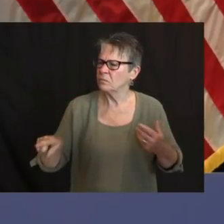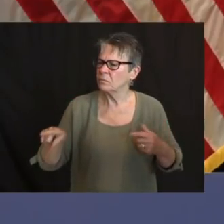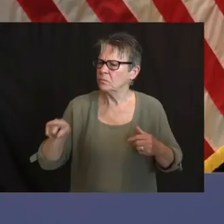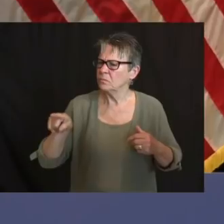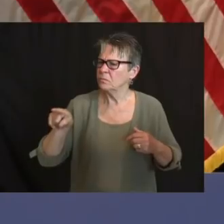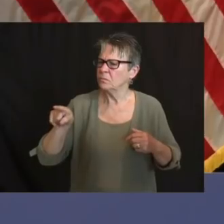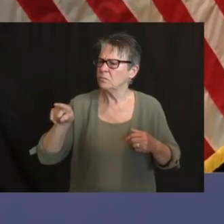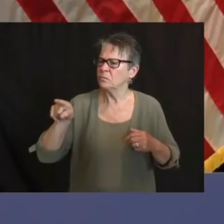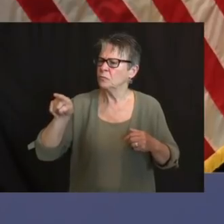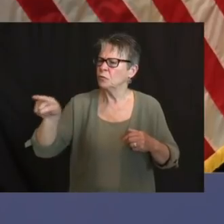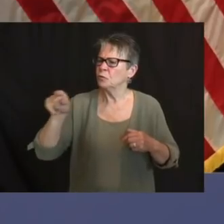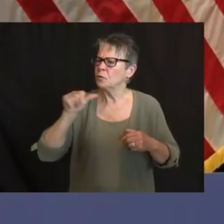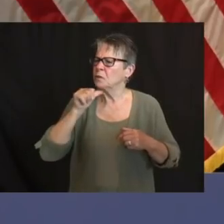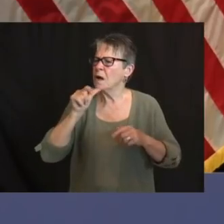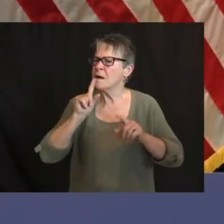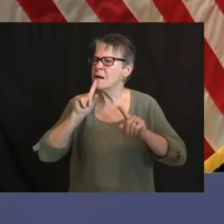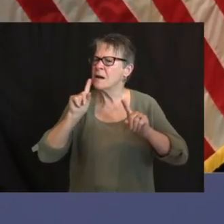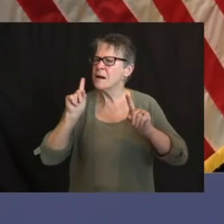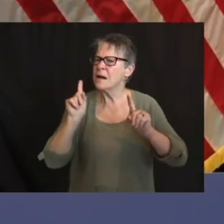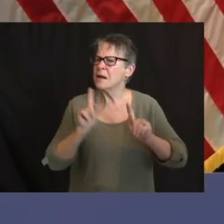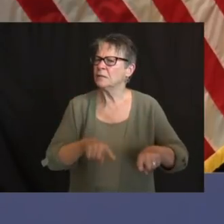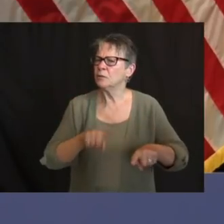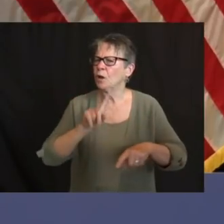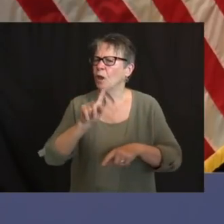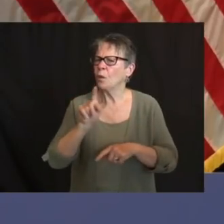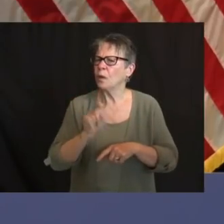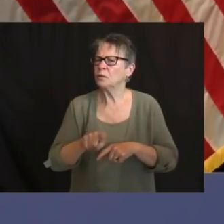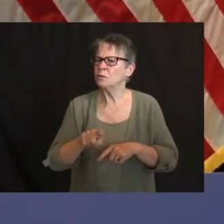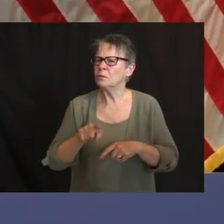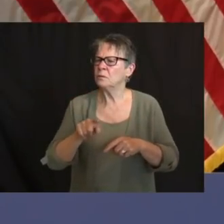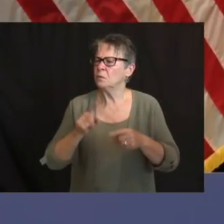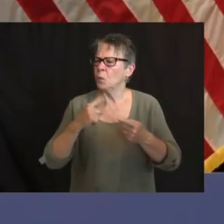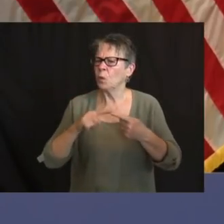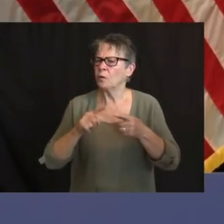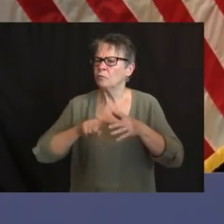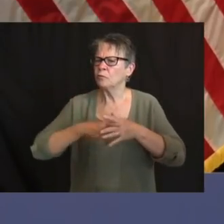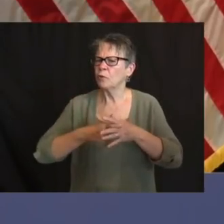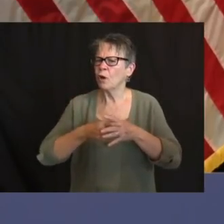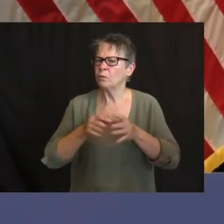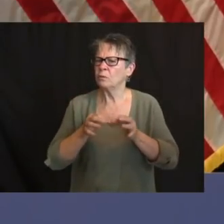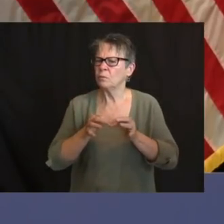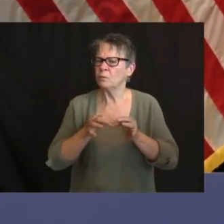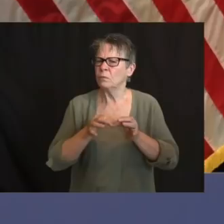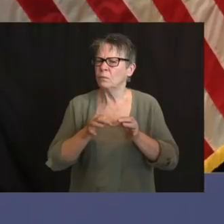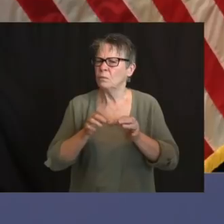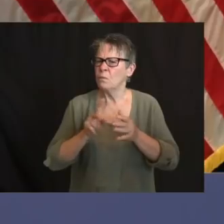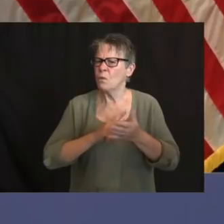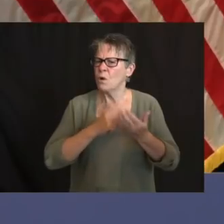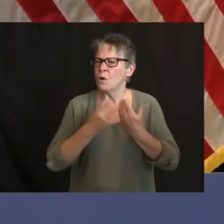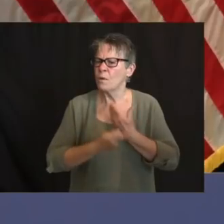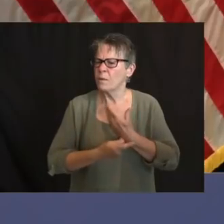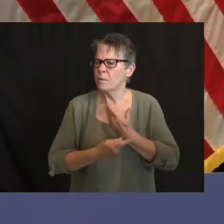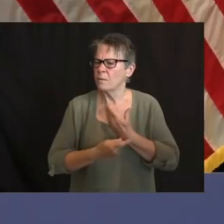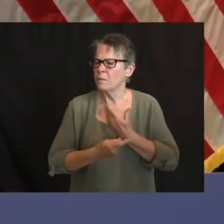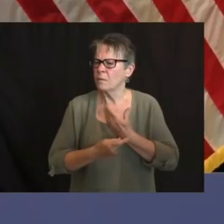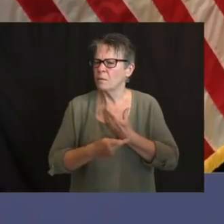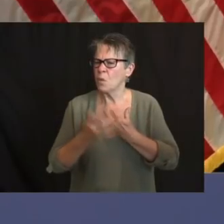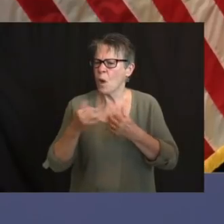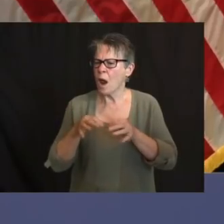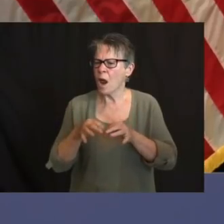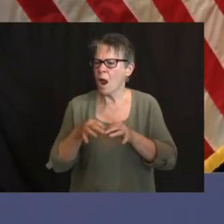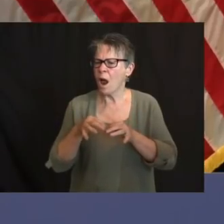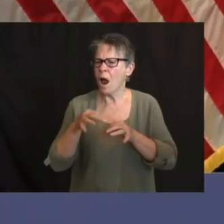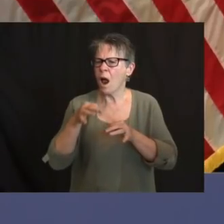And for Superintendent Callahan, any idea, even if it's an estimate, of how many people have been issued citations for violating the various